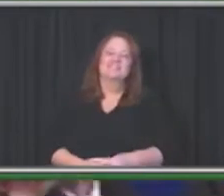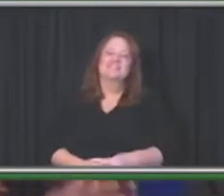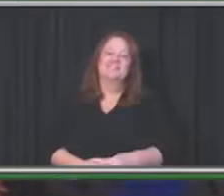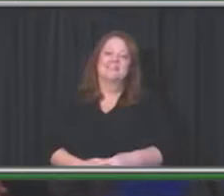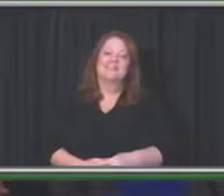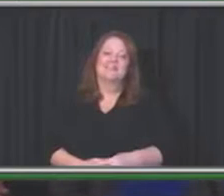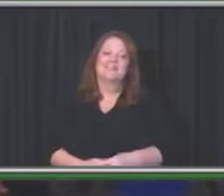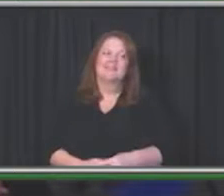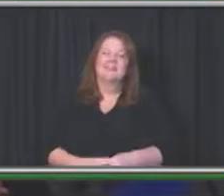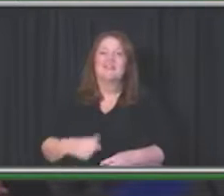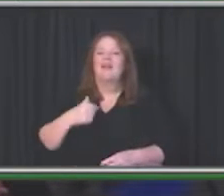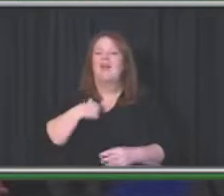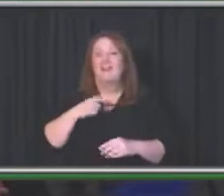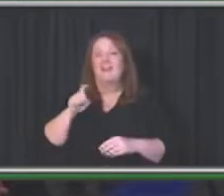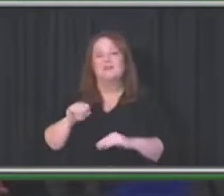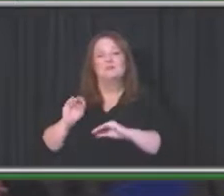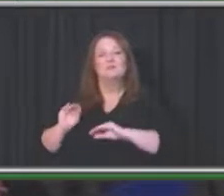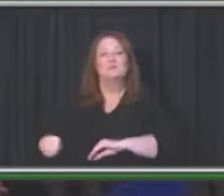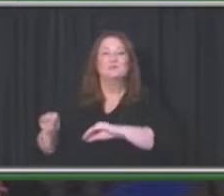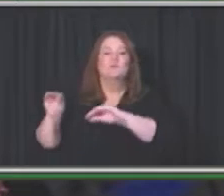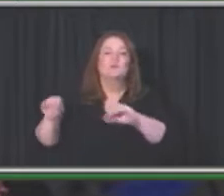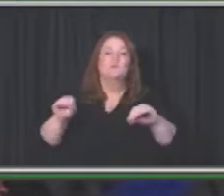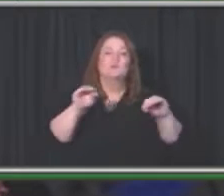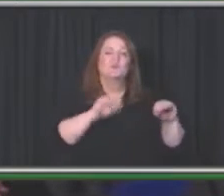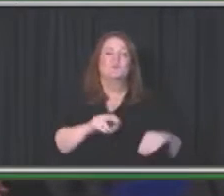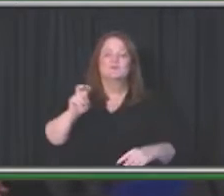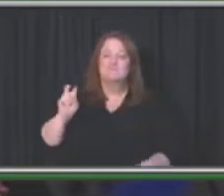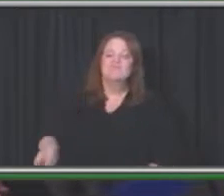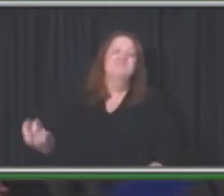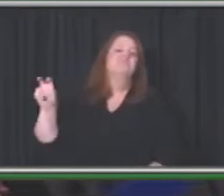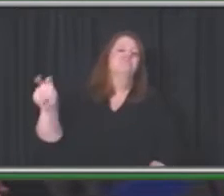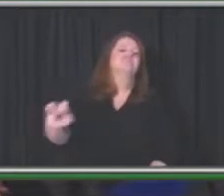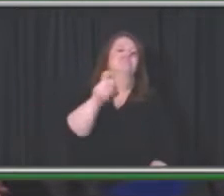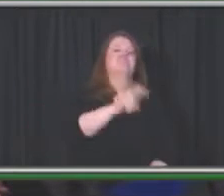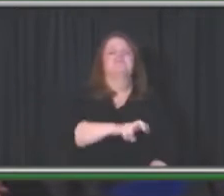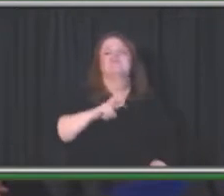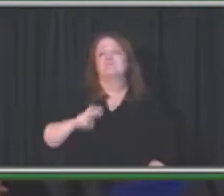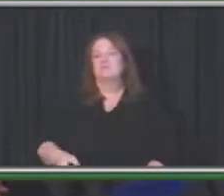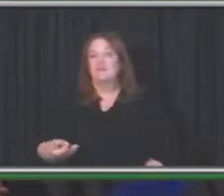I was bounced from home to home. I was in 4 different foster homes.